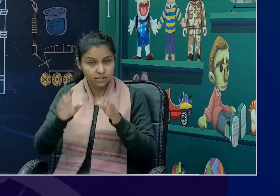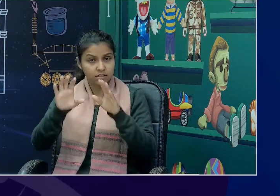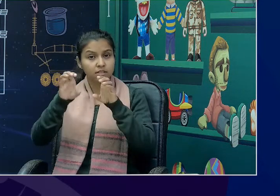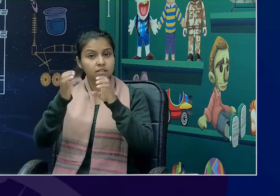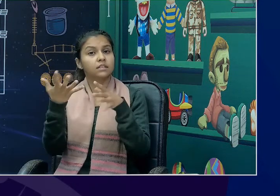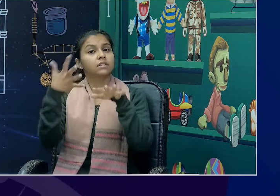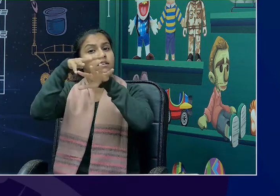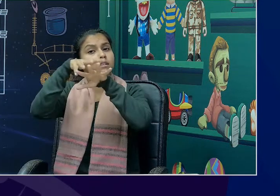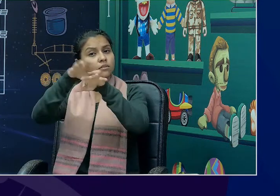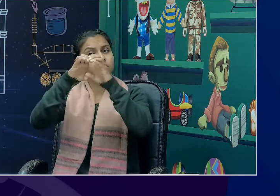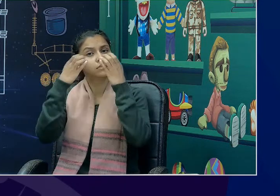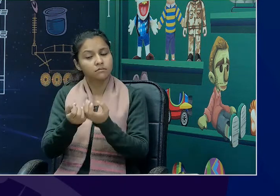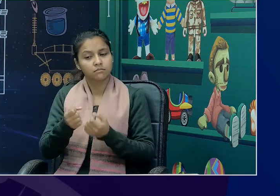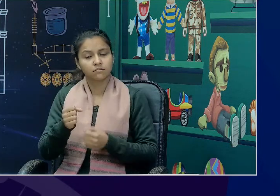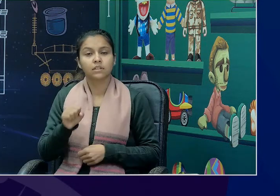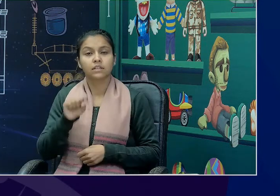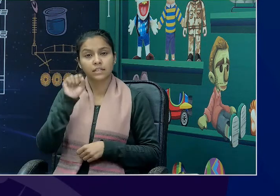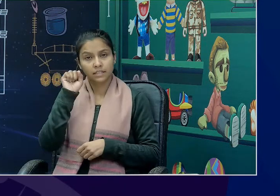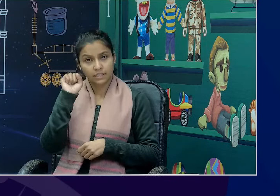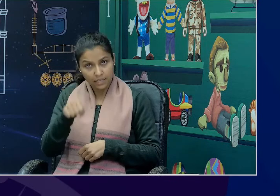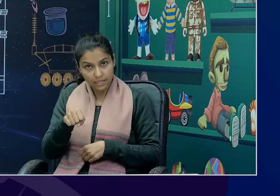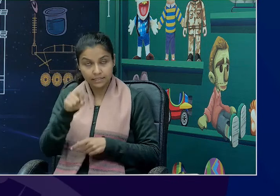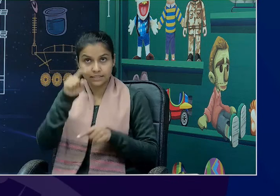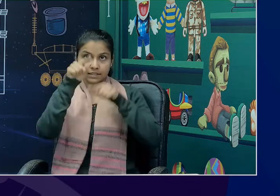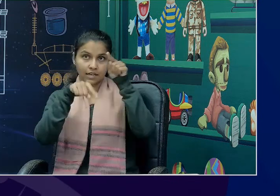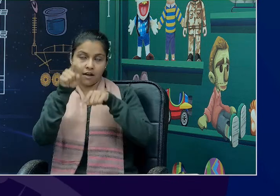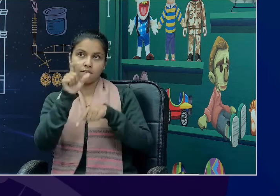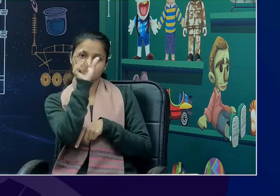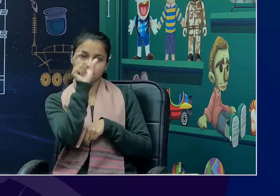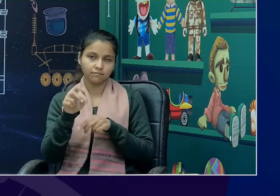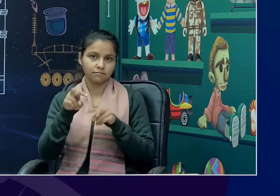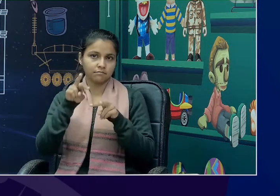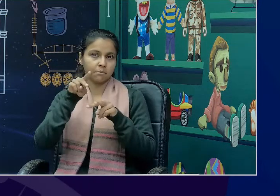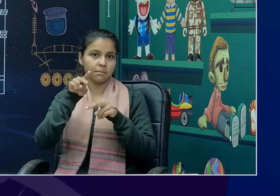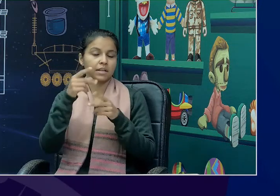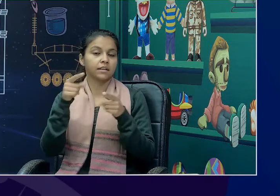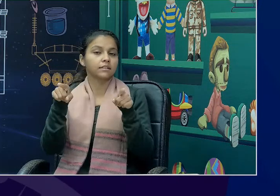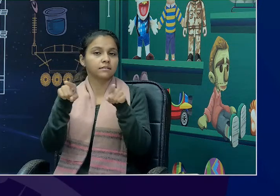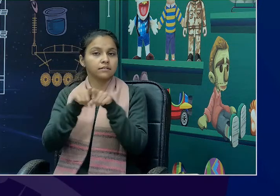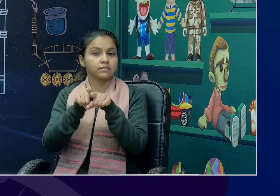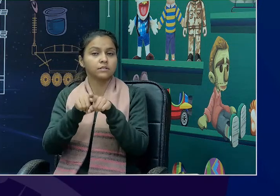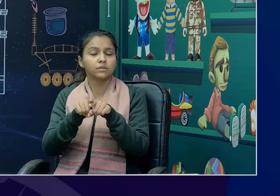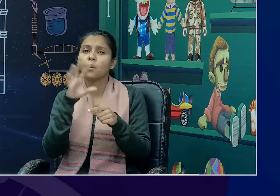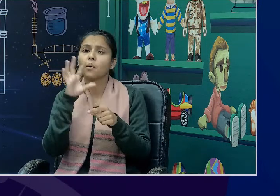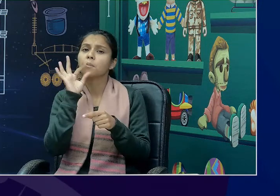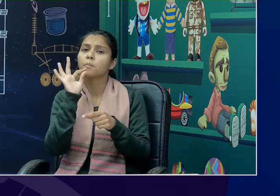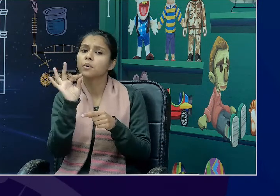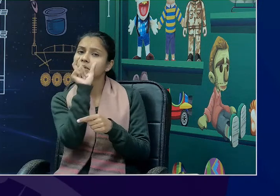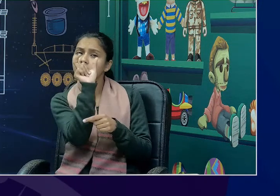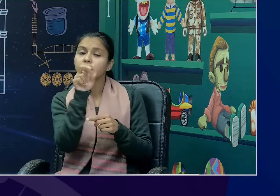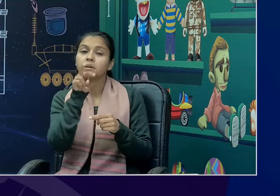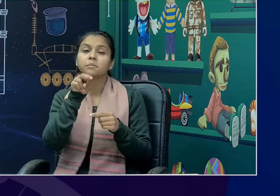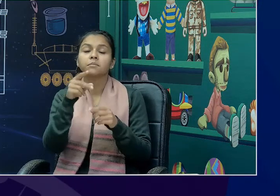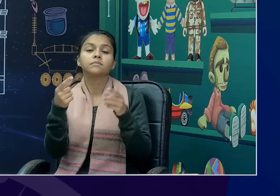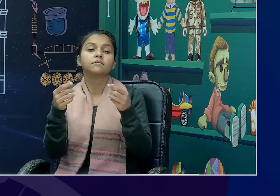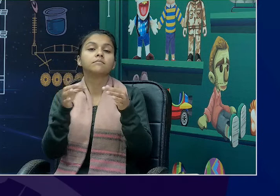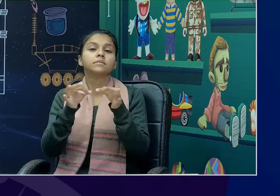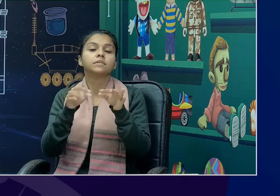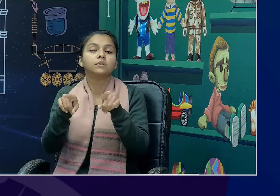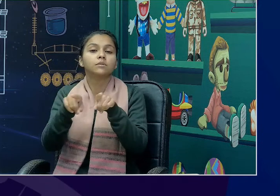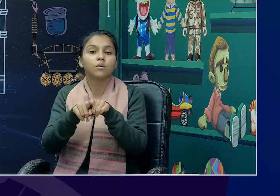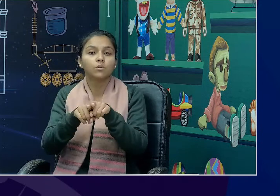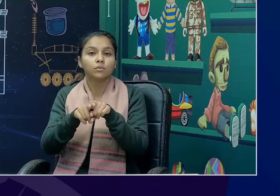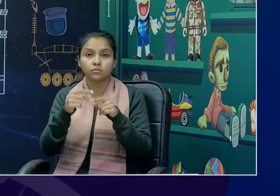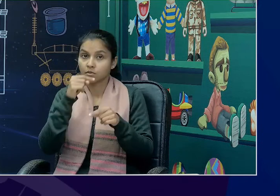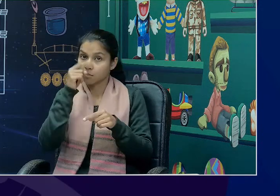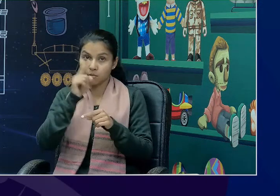having a lot of diverse meanings. But the main meaning that is coming out of this chapter is to not to be